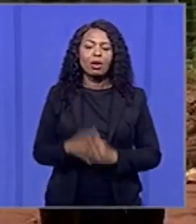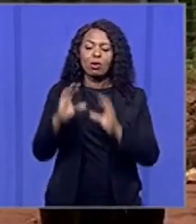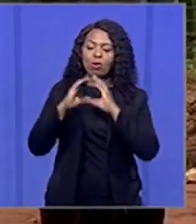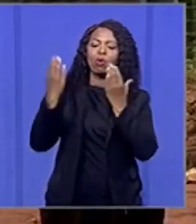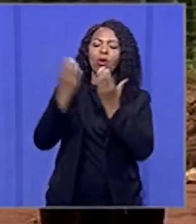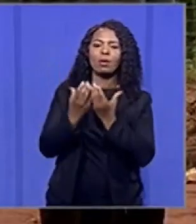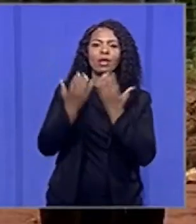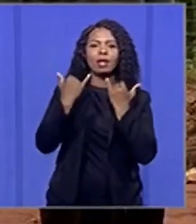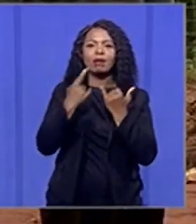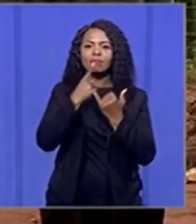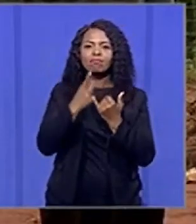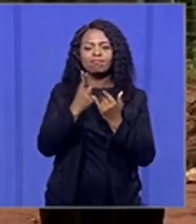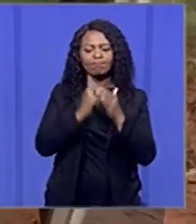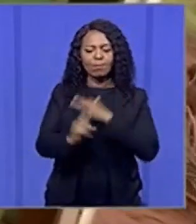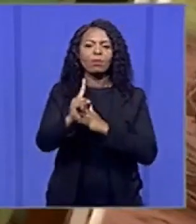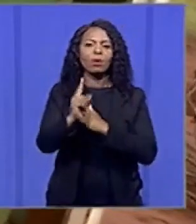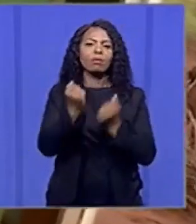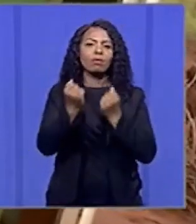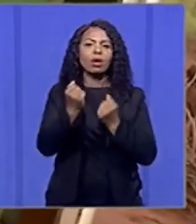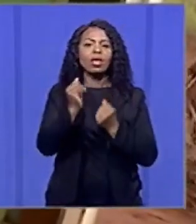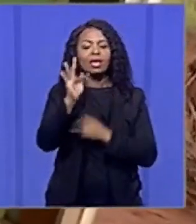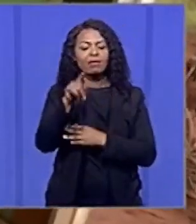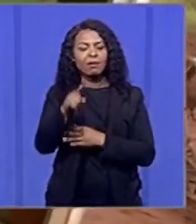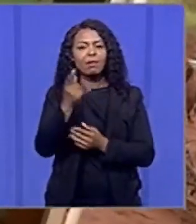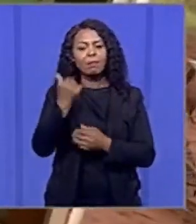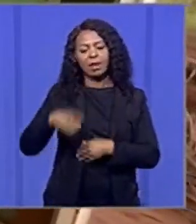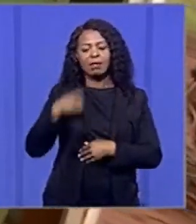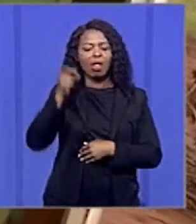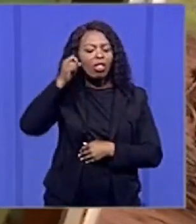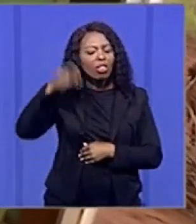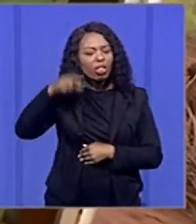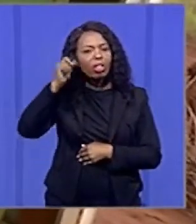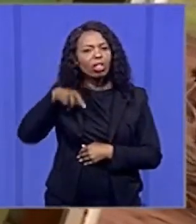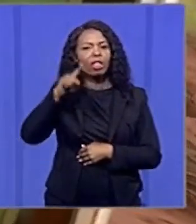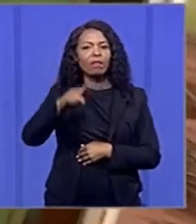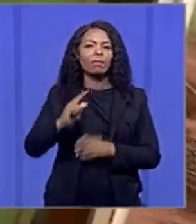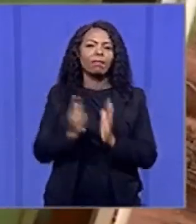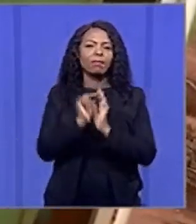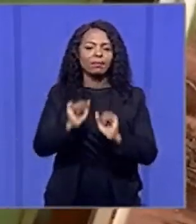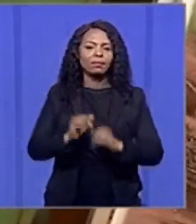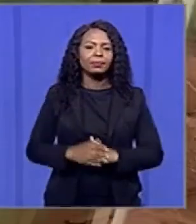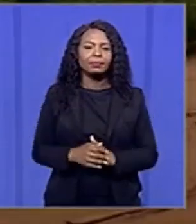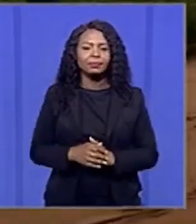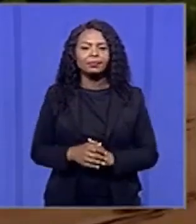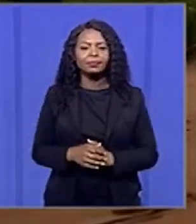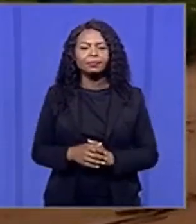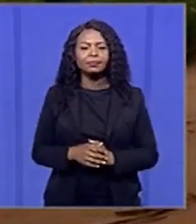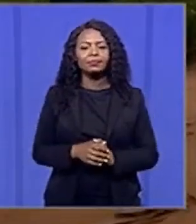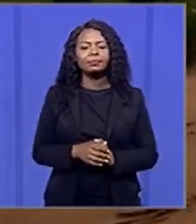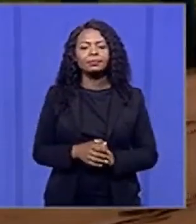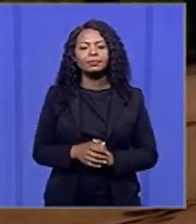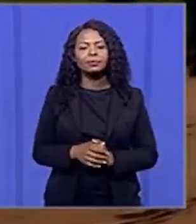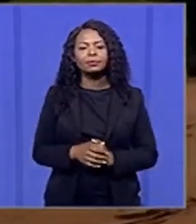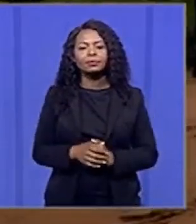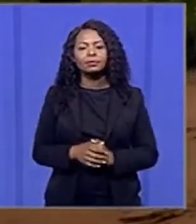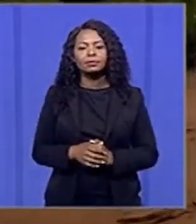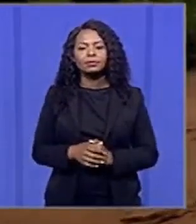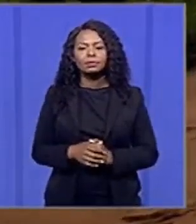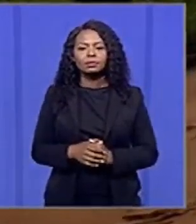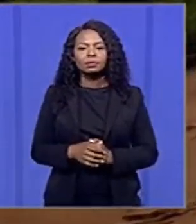tsa dikgato tsa semolao mo di masepala di ikgatolosang ditaelo tsa yone. Jabua Africa, SABC